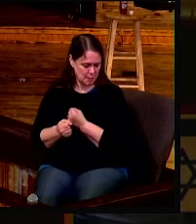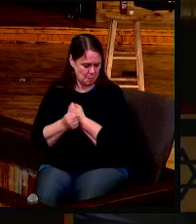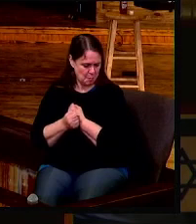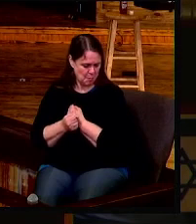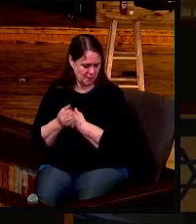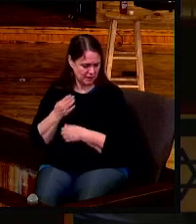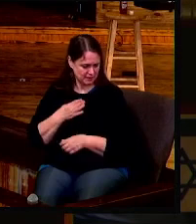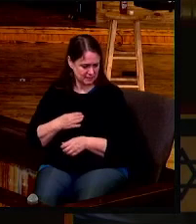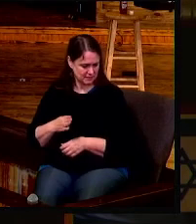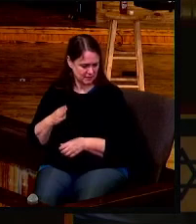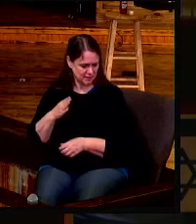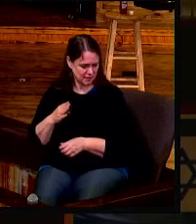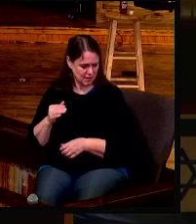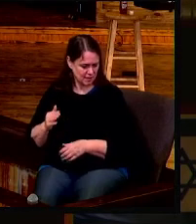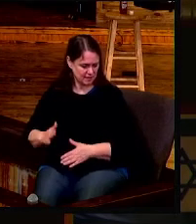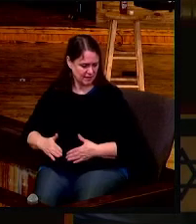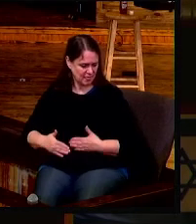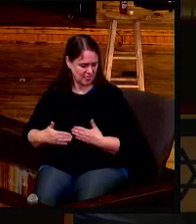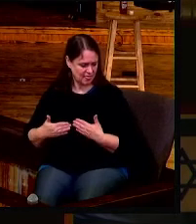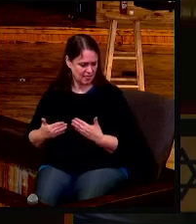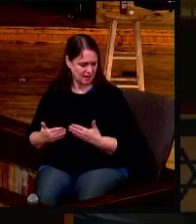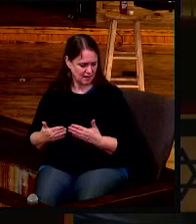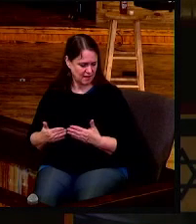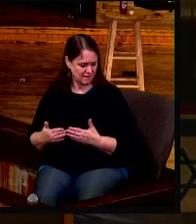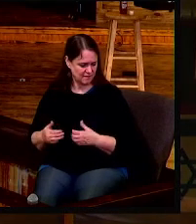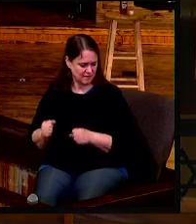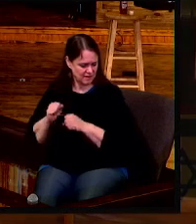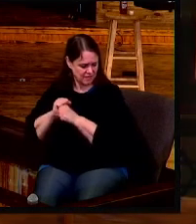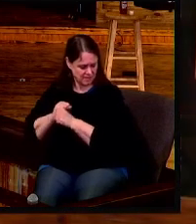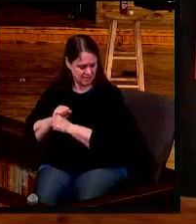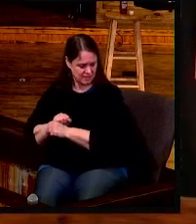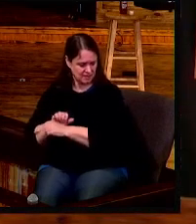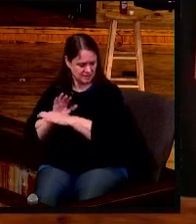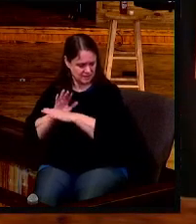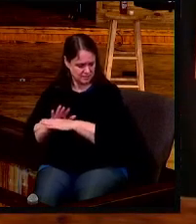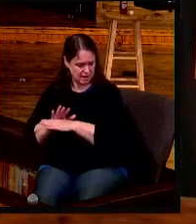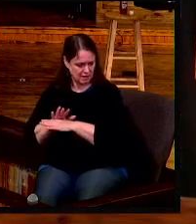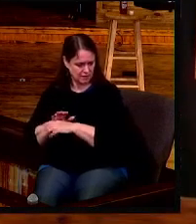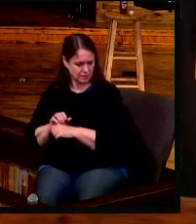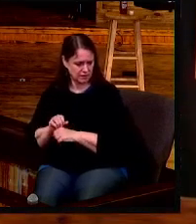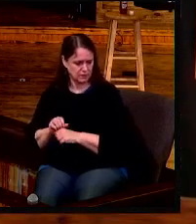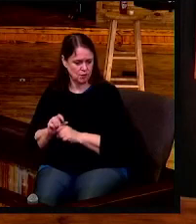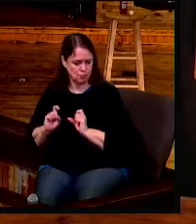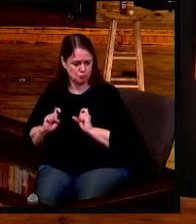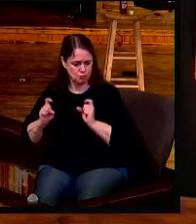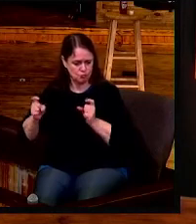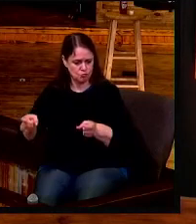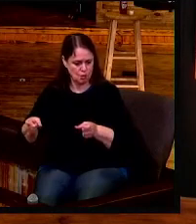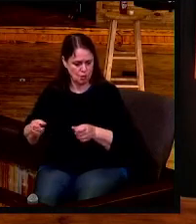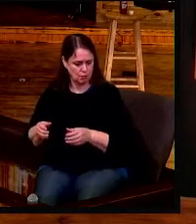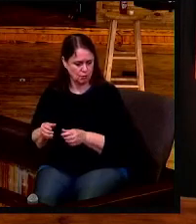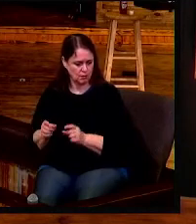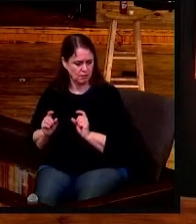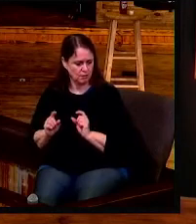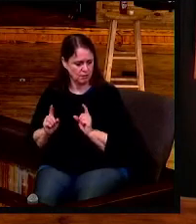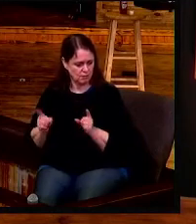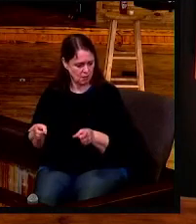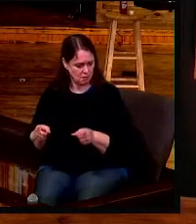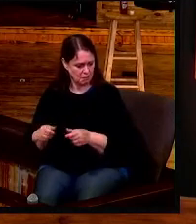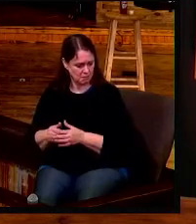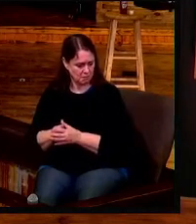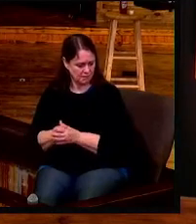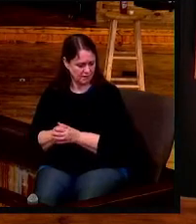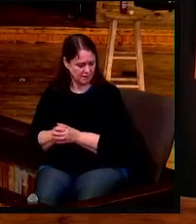and nothing will be too much for you. This mountain, for instance, just say go, jump in the lake. No shuffling or hem-hawing, and